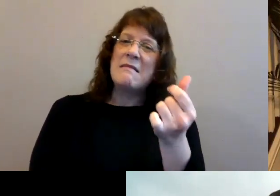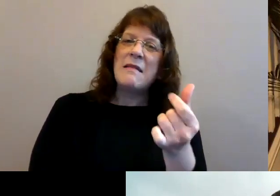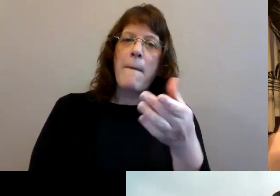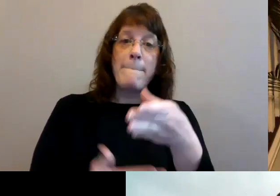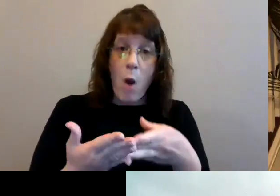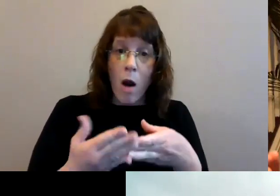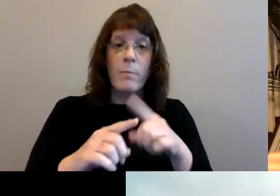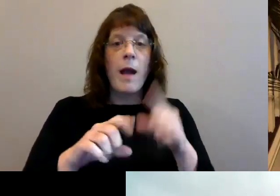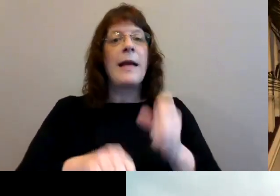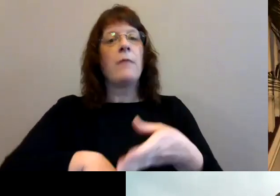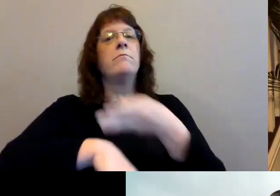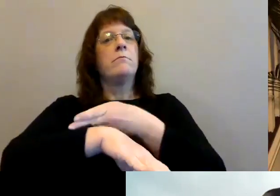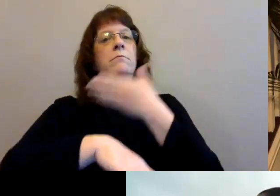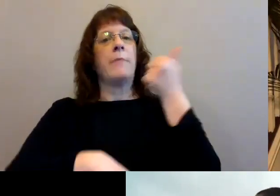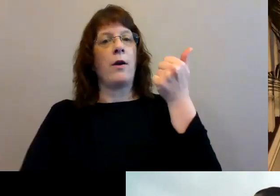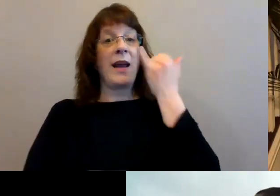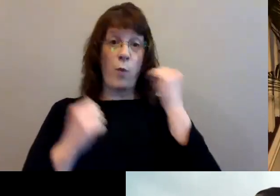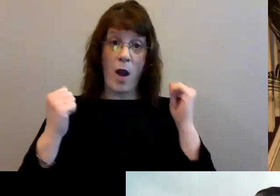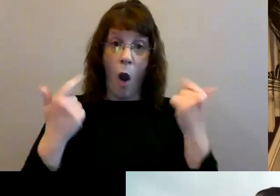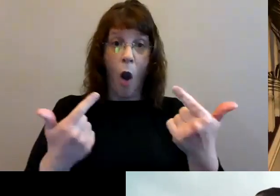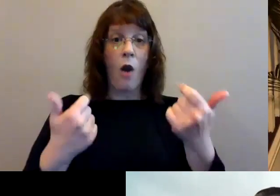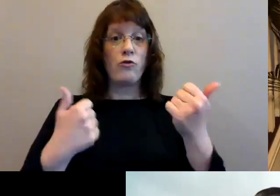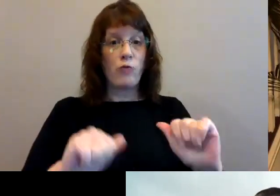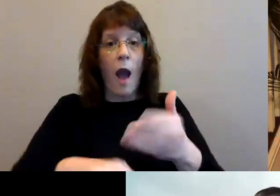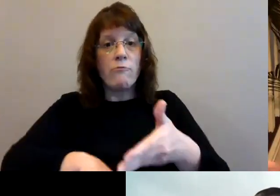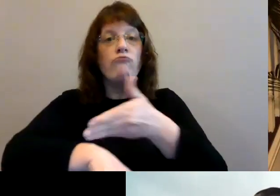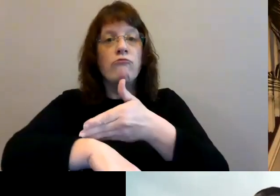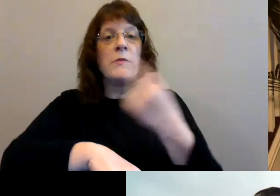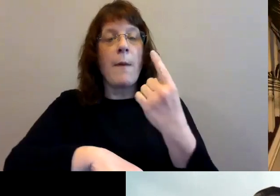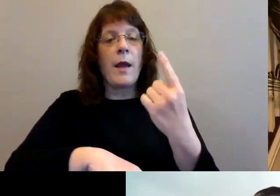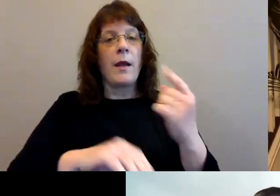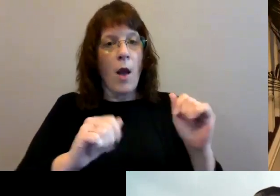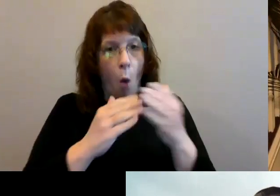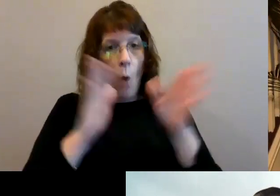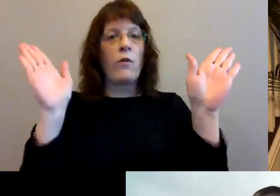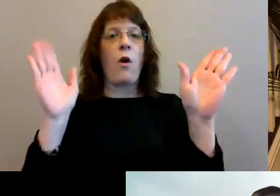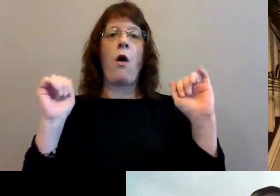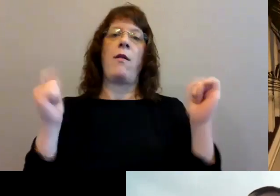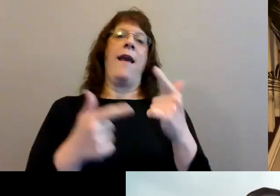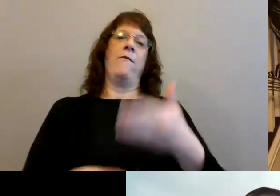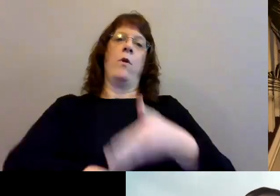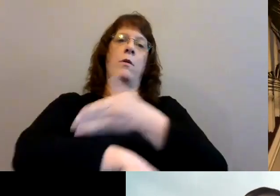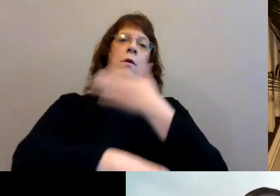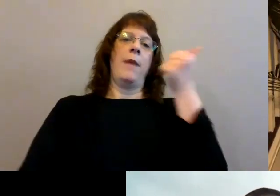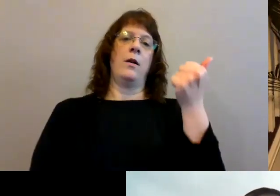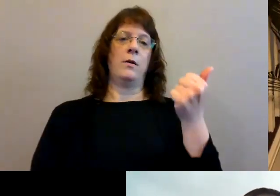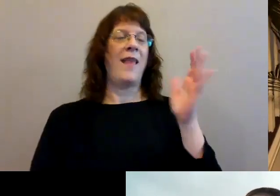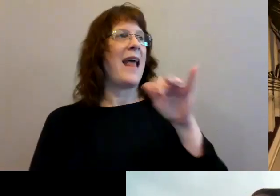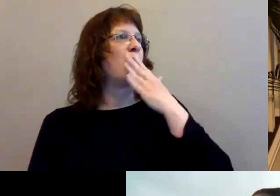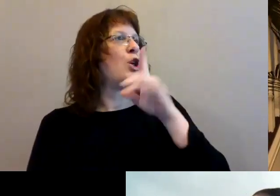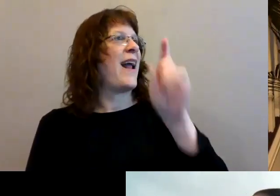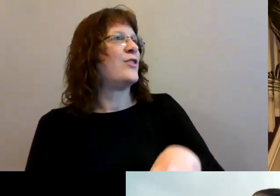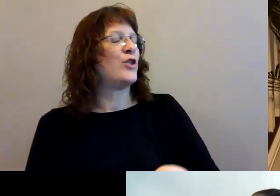better. And if we all try a little bit at the things that we have the skills for, overall everybody's gonna be better. That's a good answer.